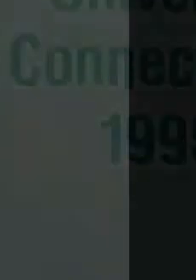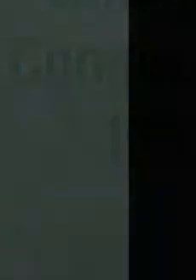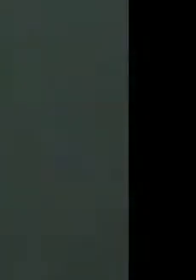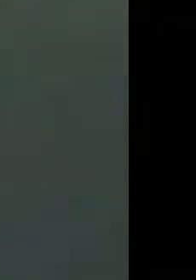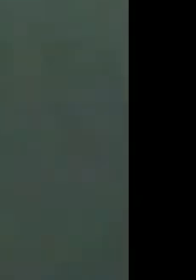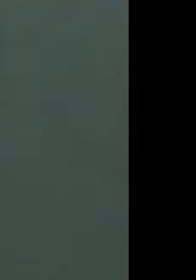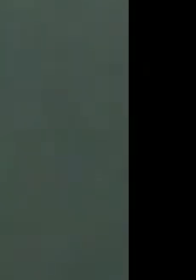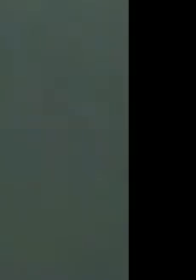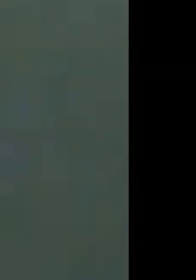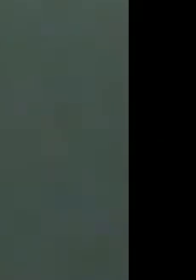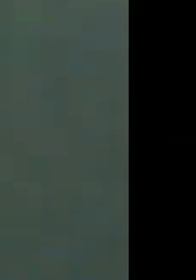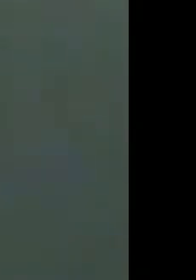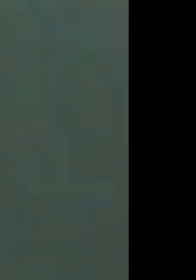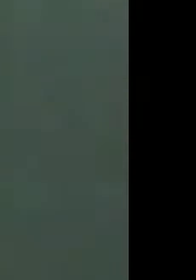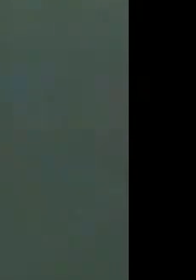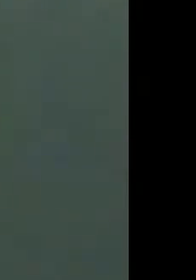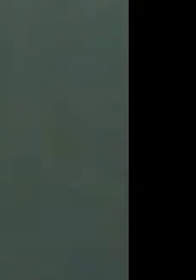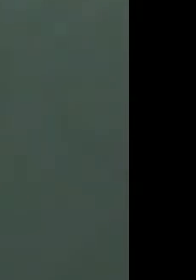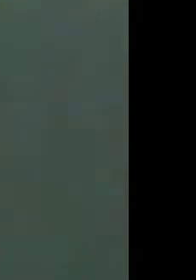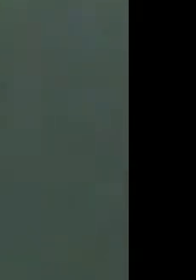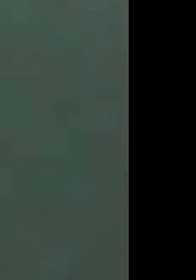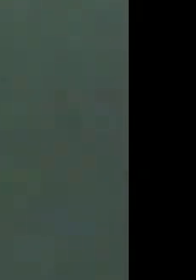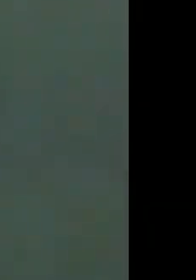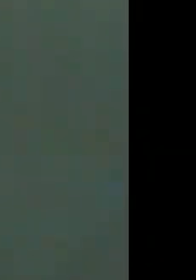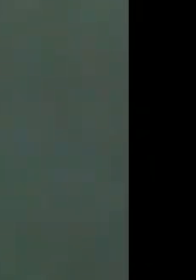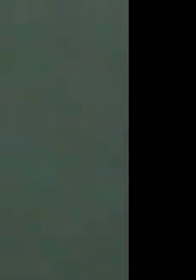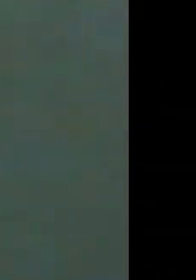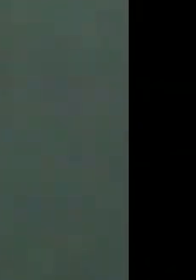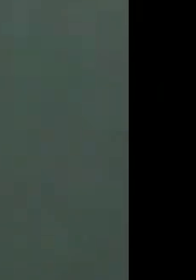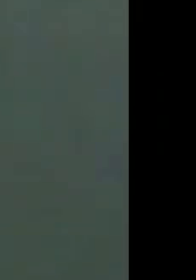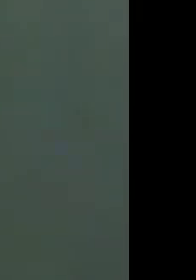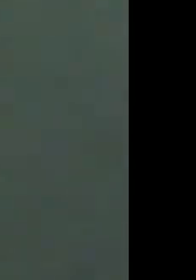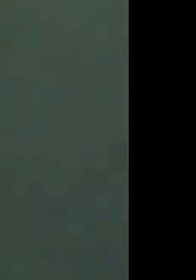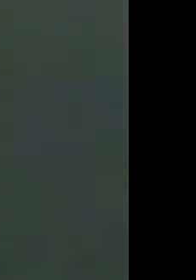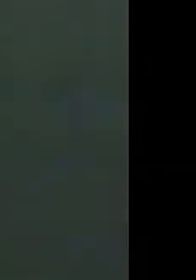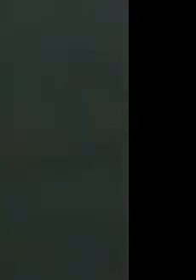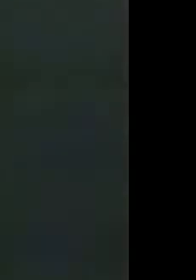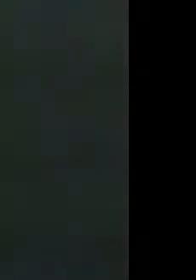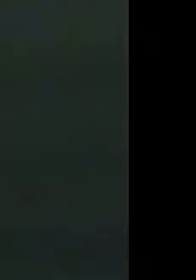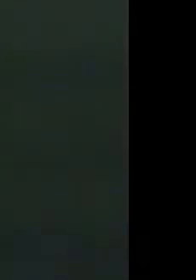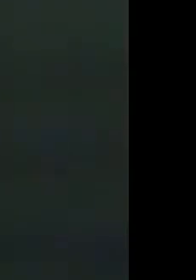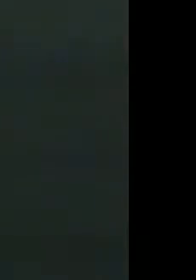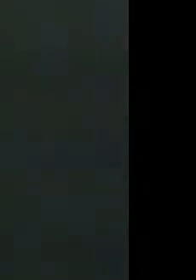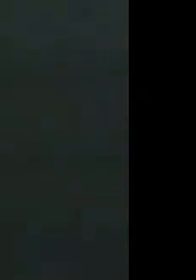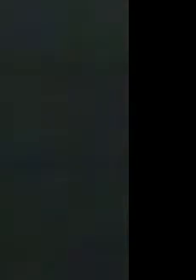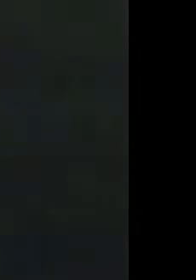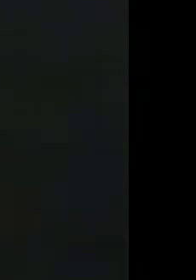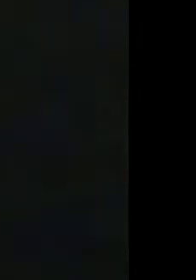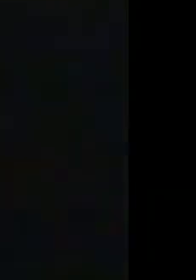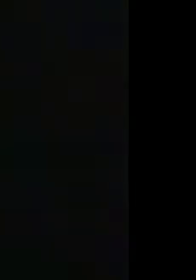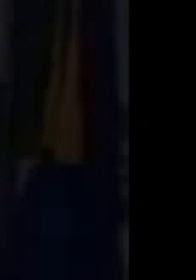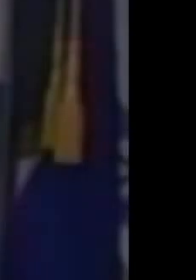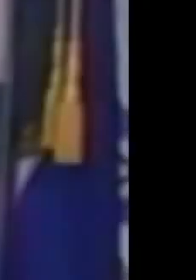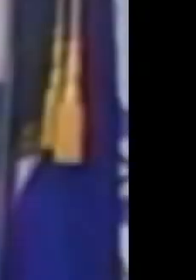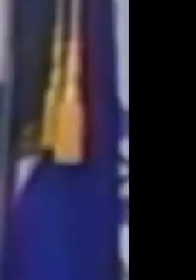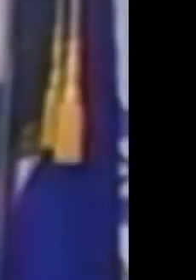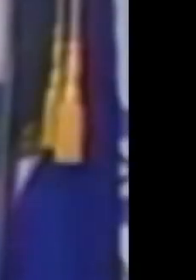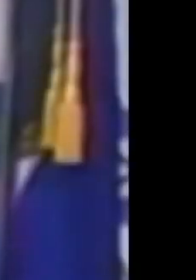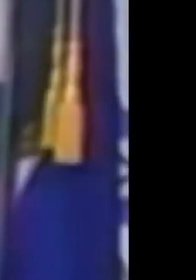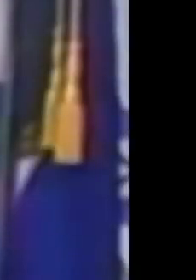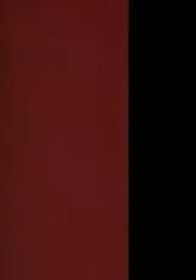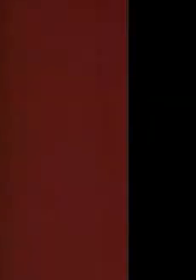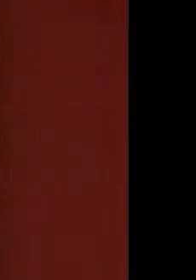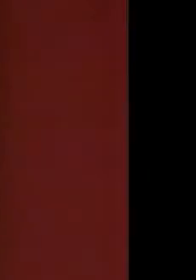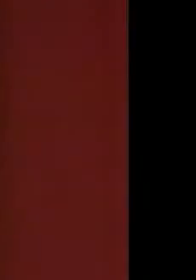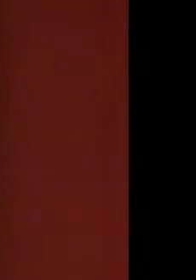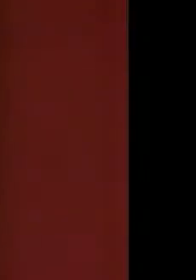lectures on human rights issues past and present, local and global. From these beginnings, the Dodd Center would grow into one of the